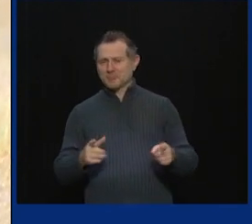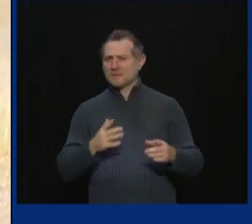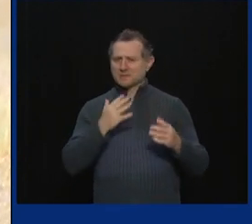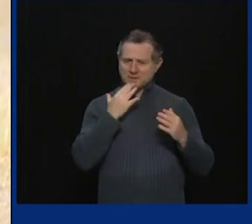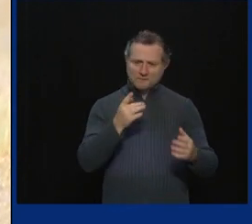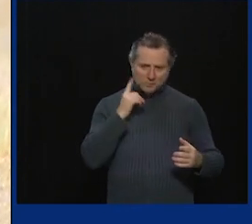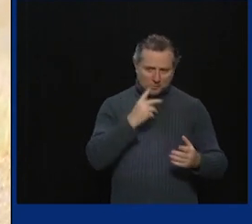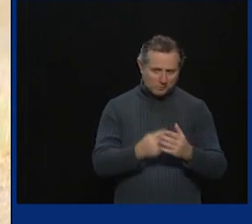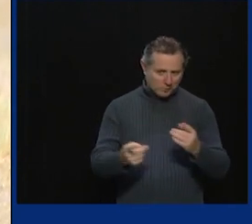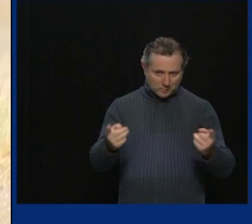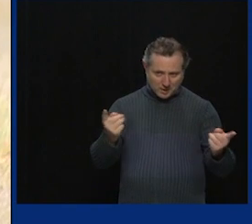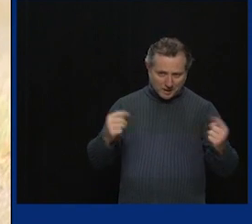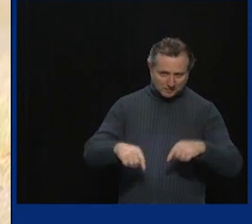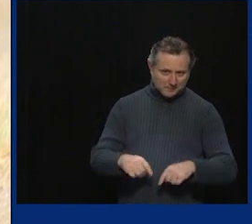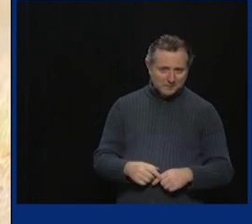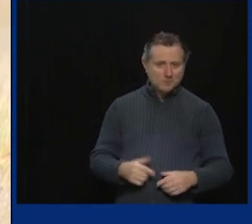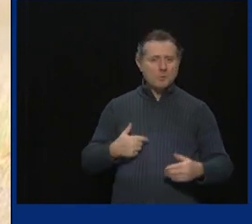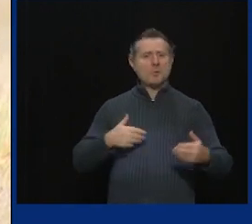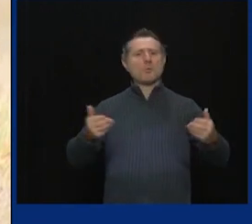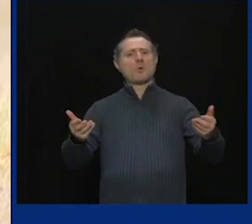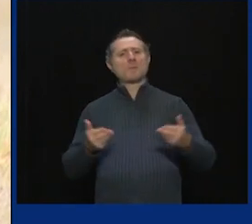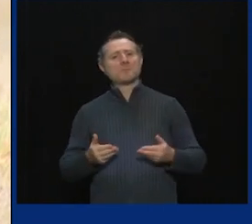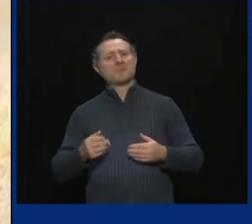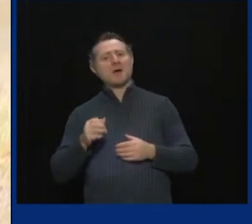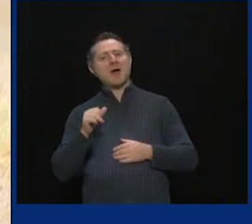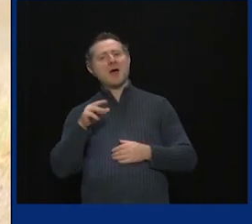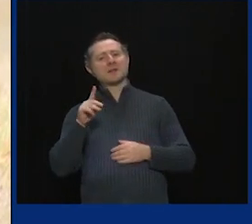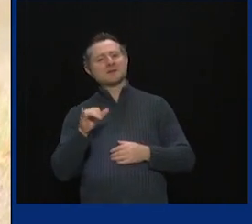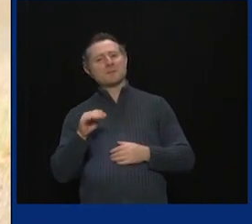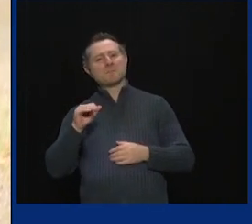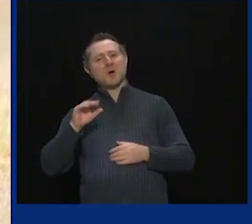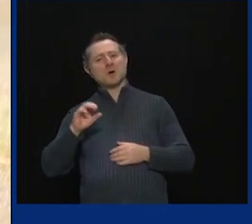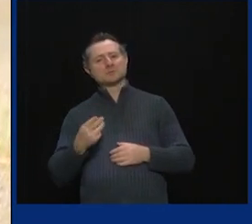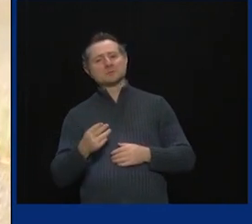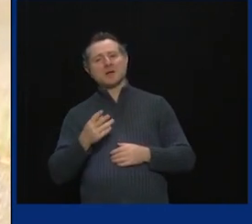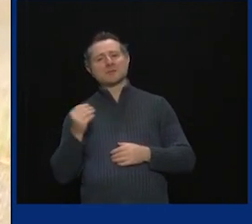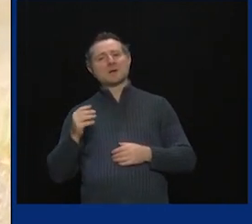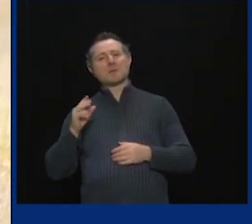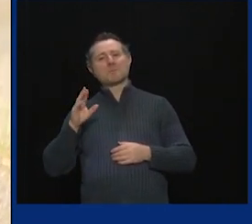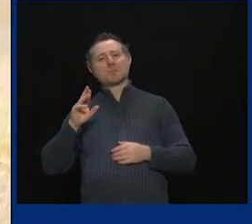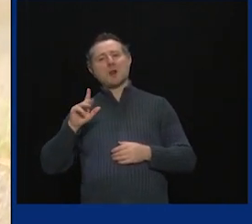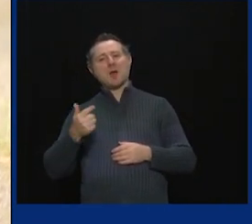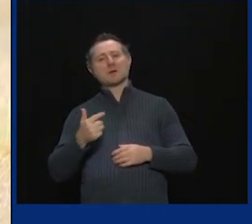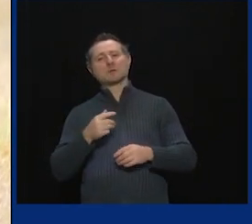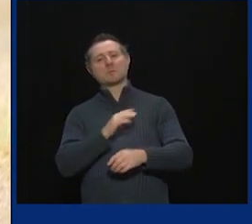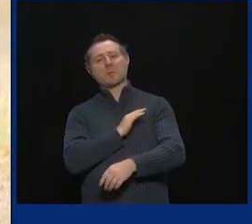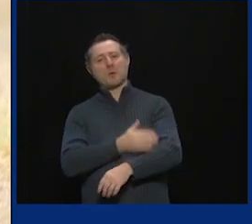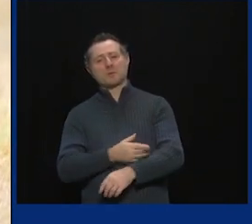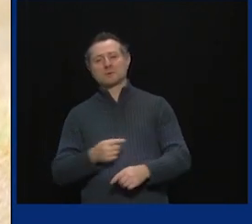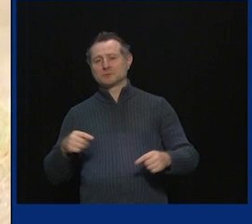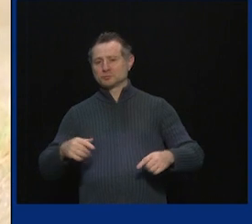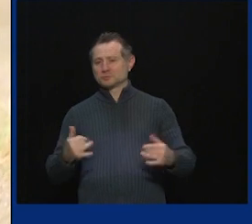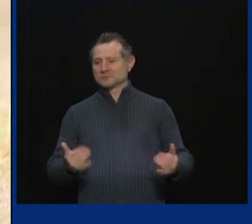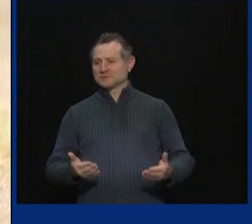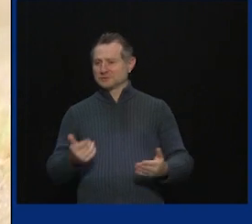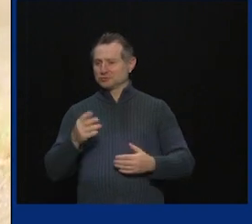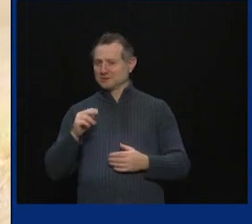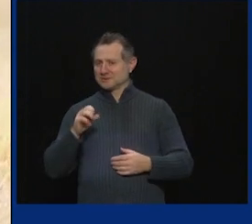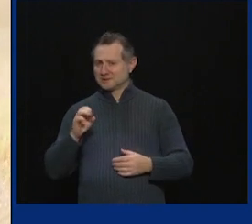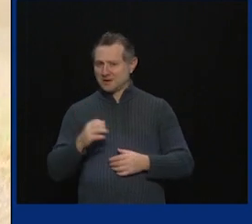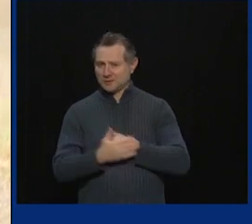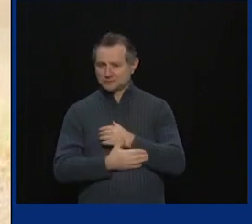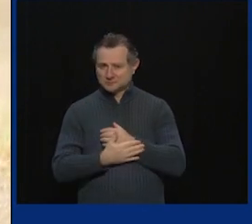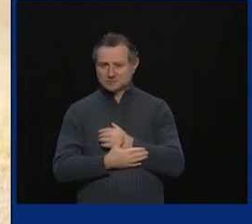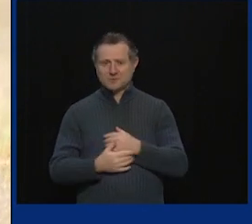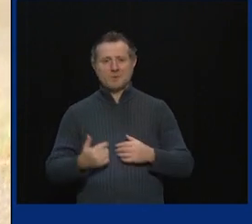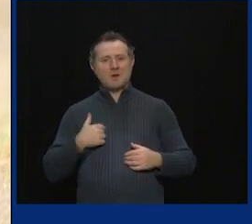welcome Andy Marsh and Plug Power to Genesee County, and we're proud to have you here, and we look forward to working with you so that